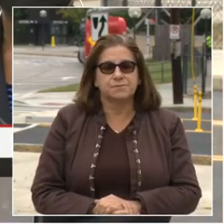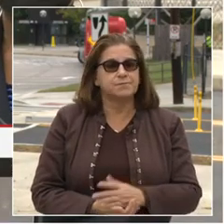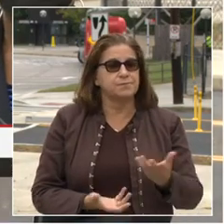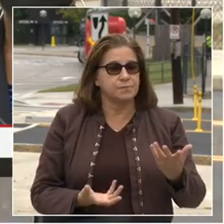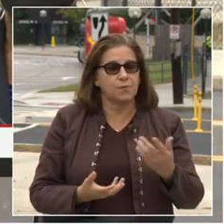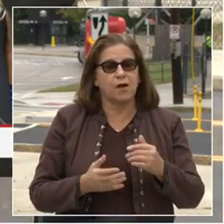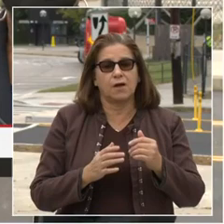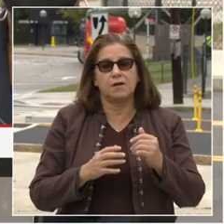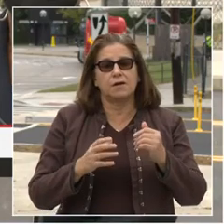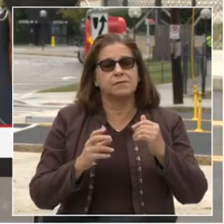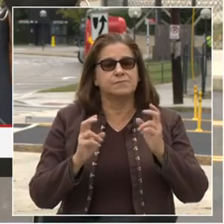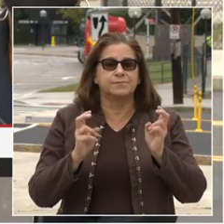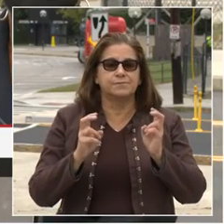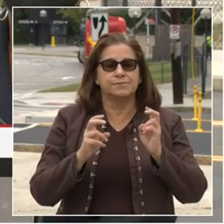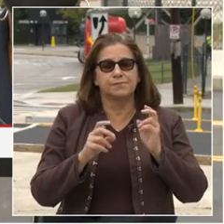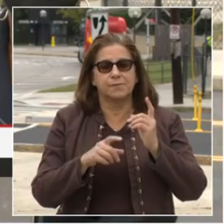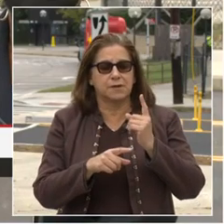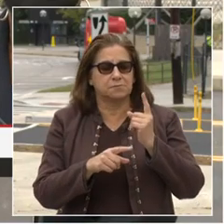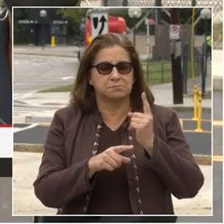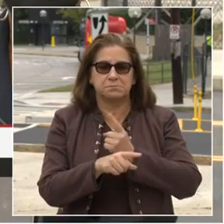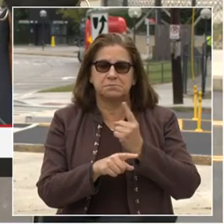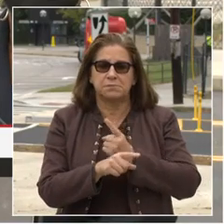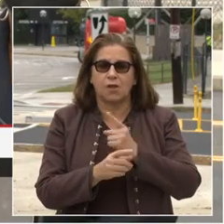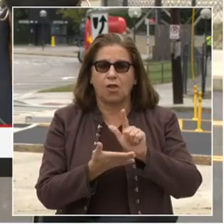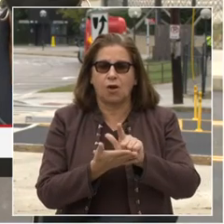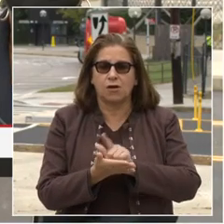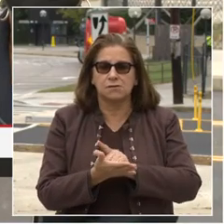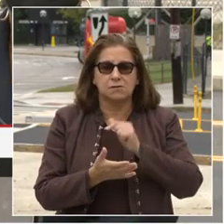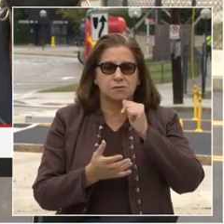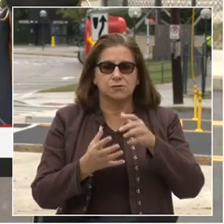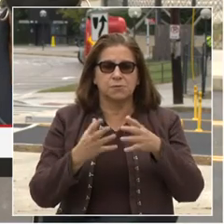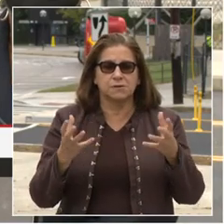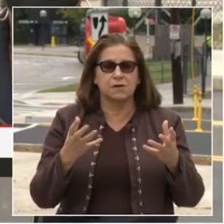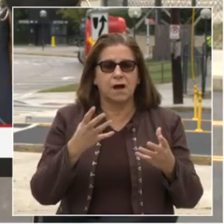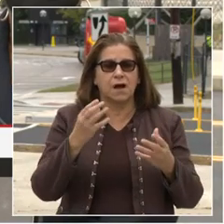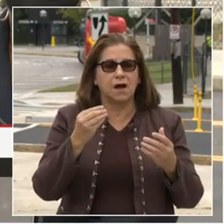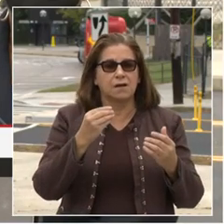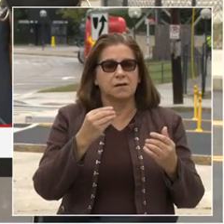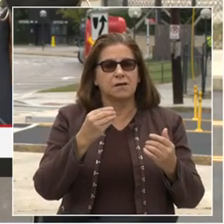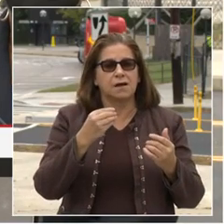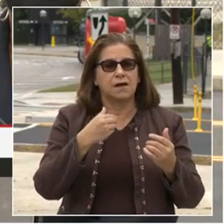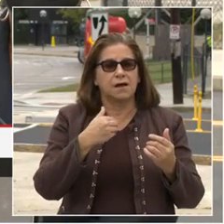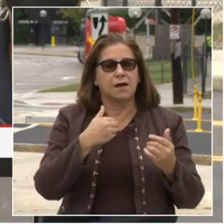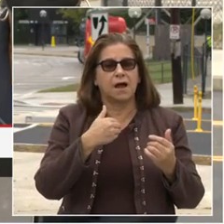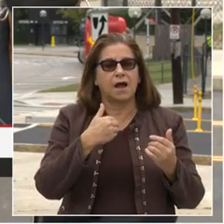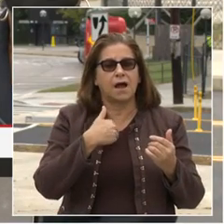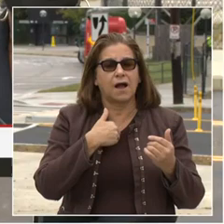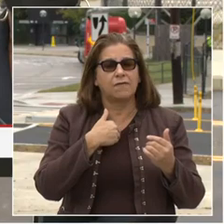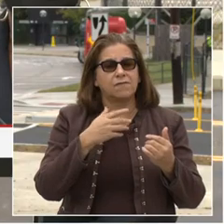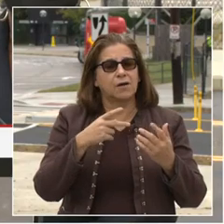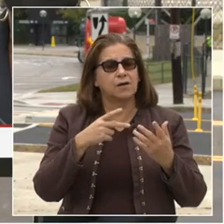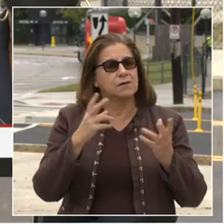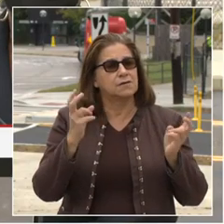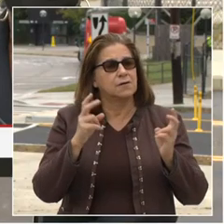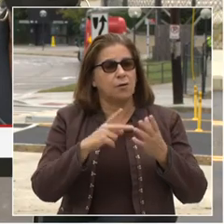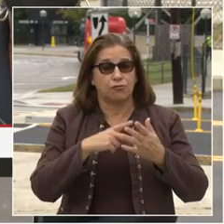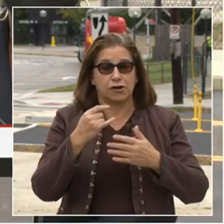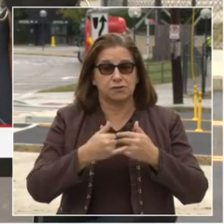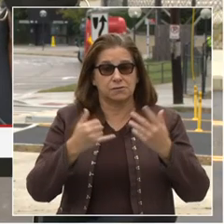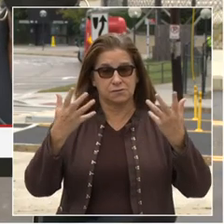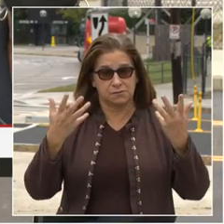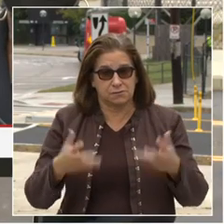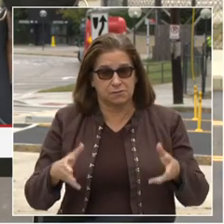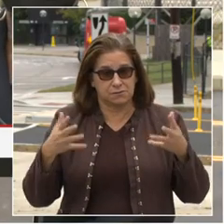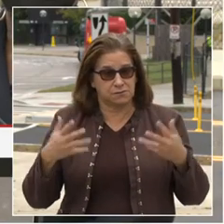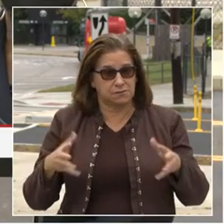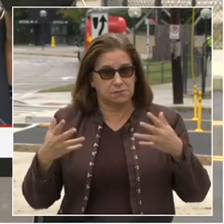the summer to realign the Vision Zero division into our project delivery administration to consolidate all of our safety agency, our